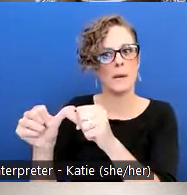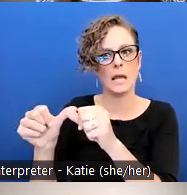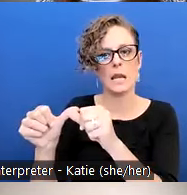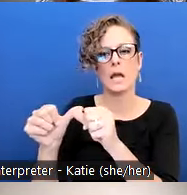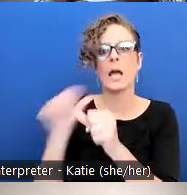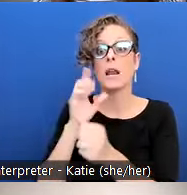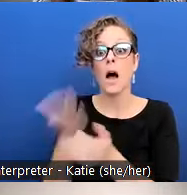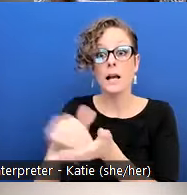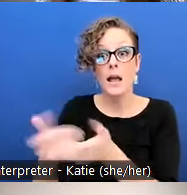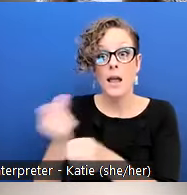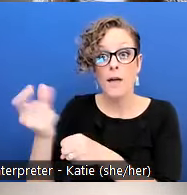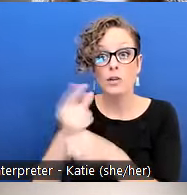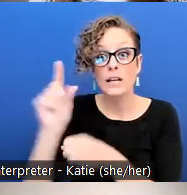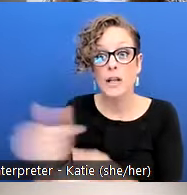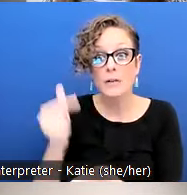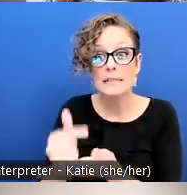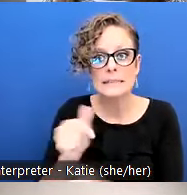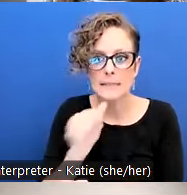funding.